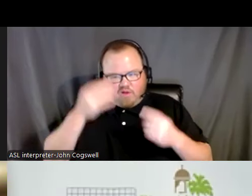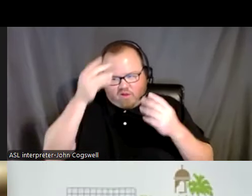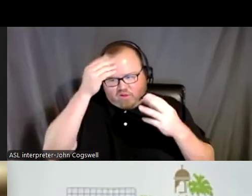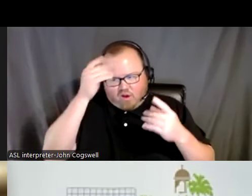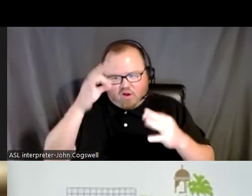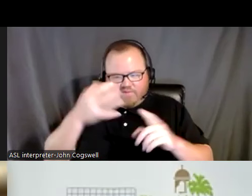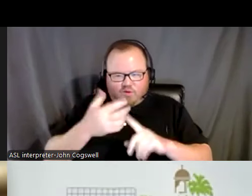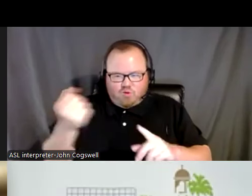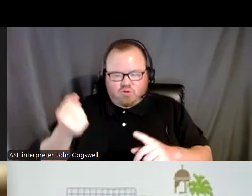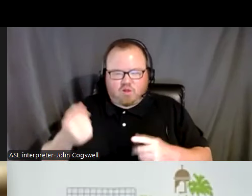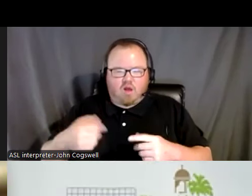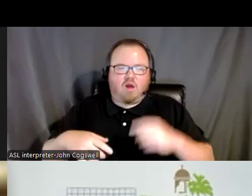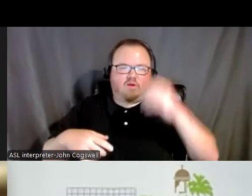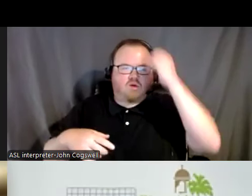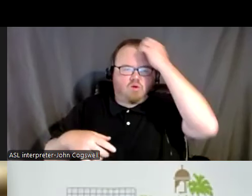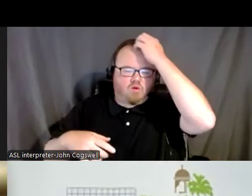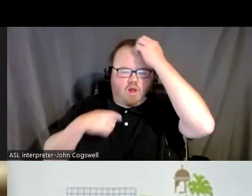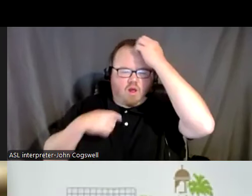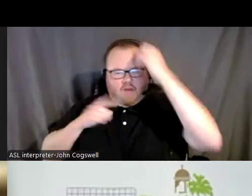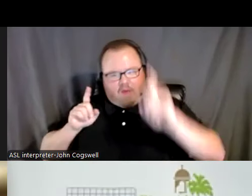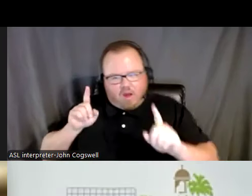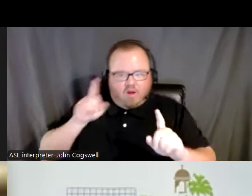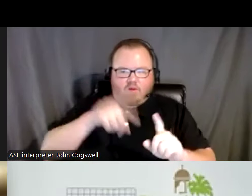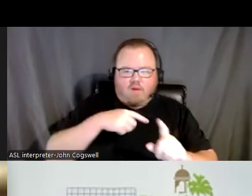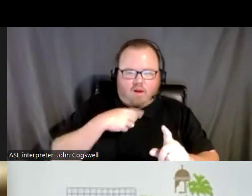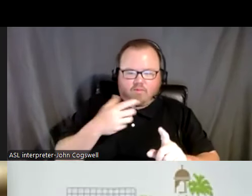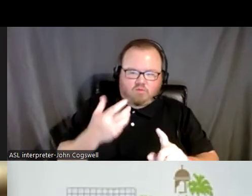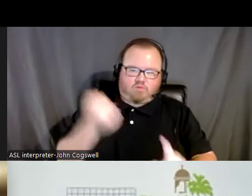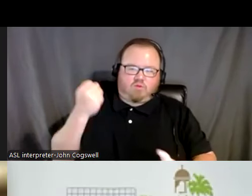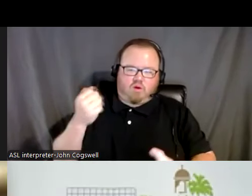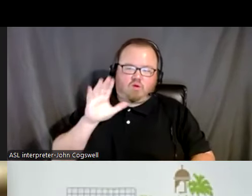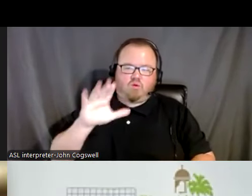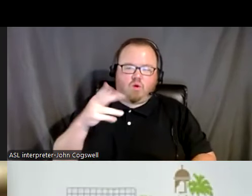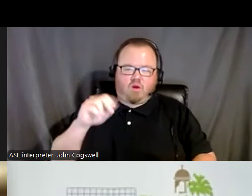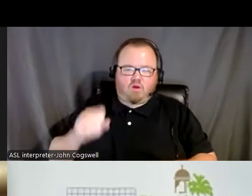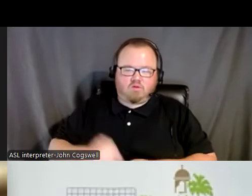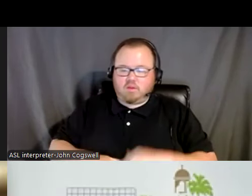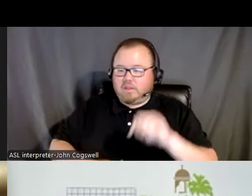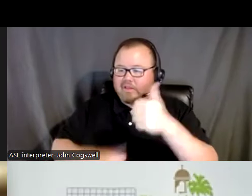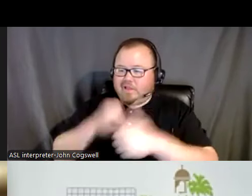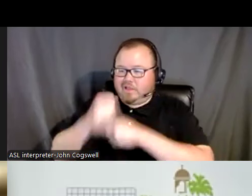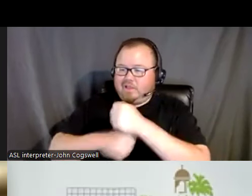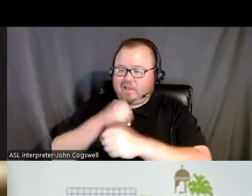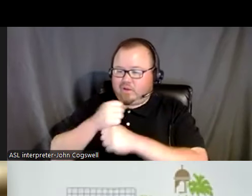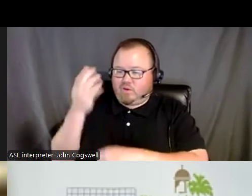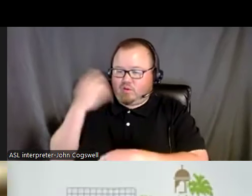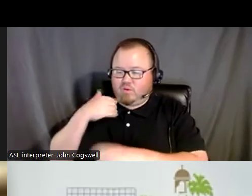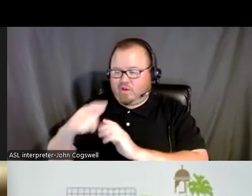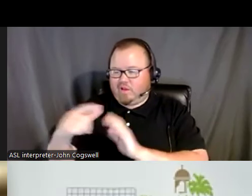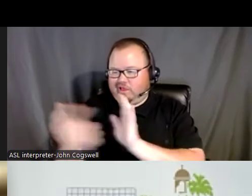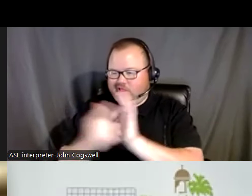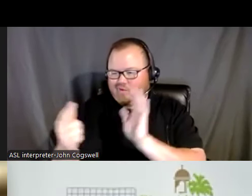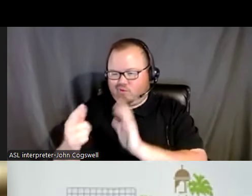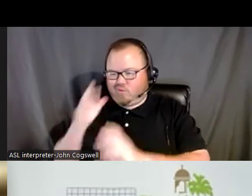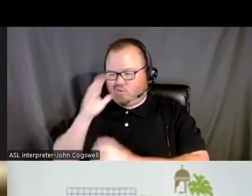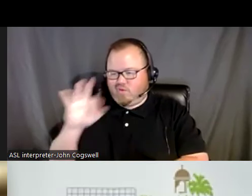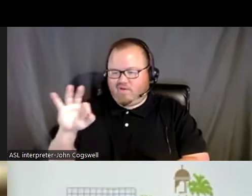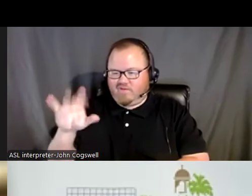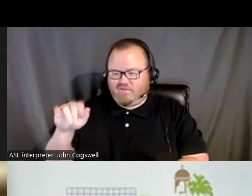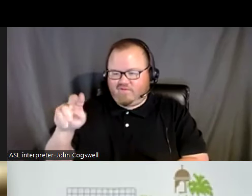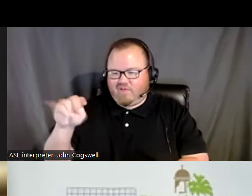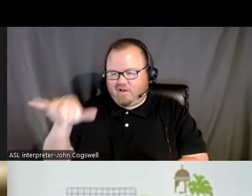suicide. I'm going to come over and I'm going to get your guns. 10 years ago, that would have been illegal. That would have been a felony for her. That would have